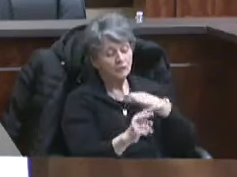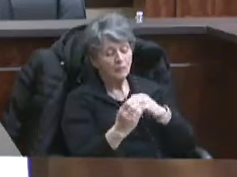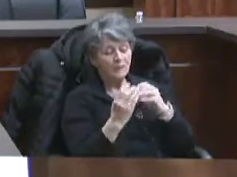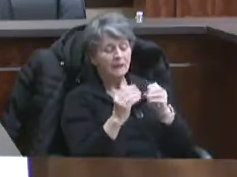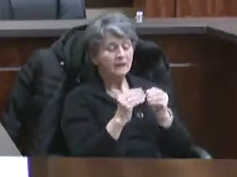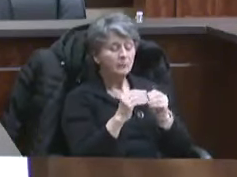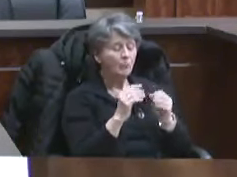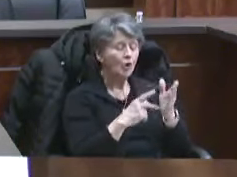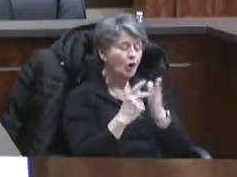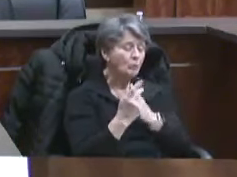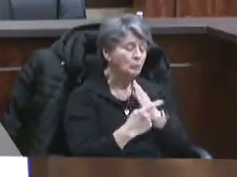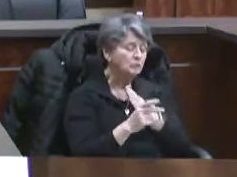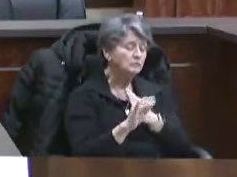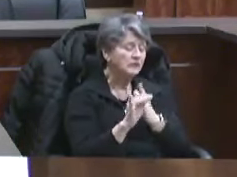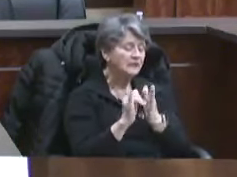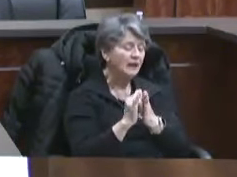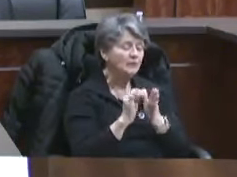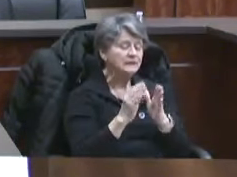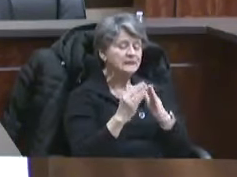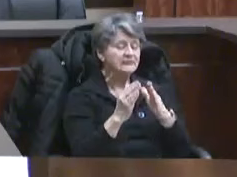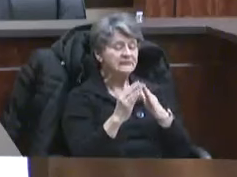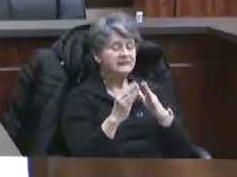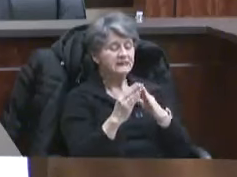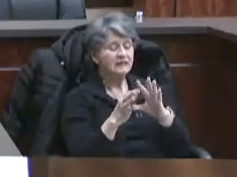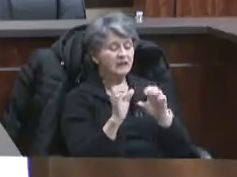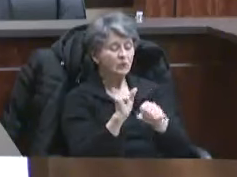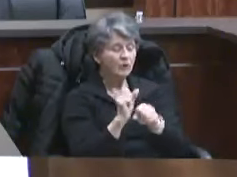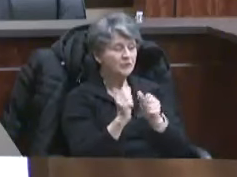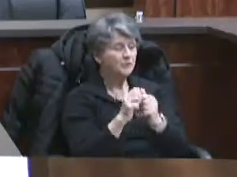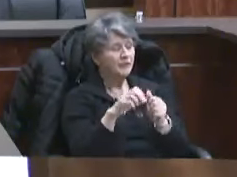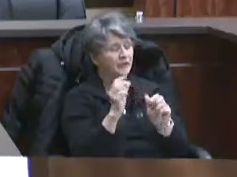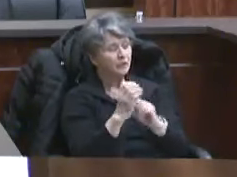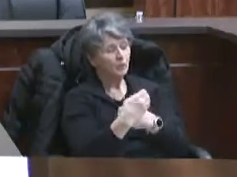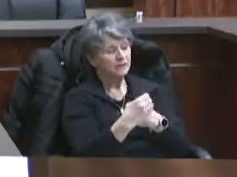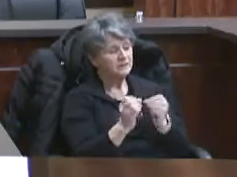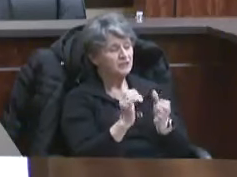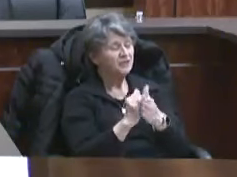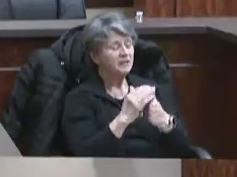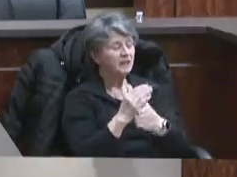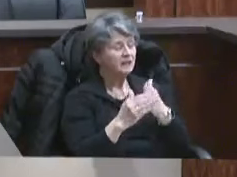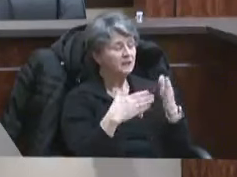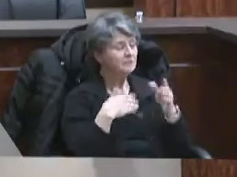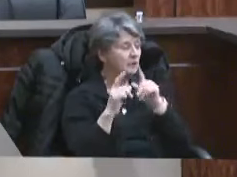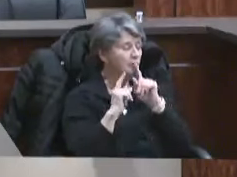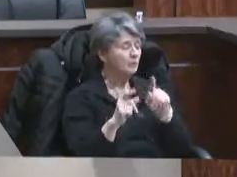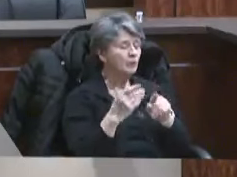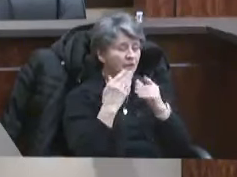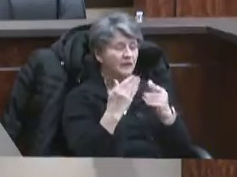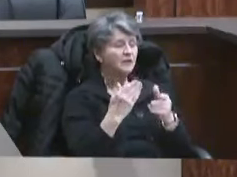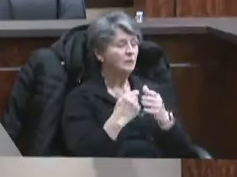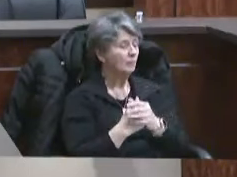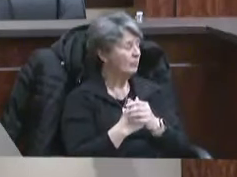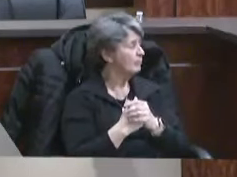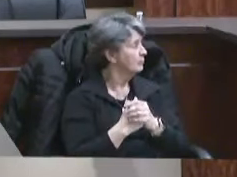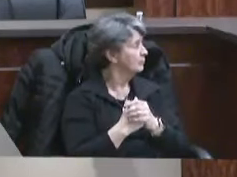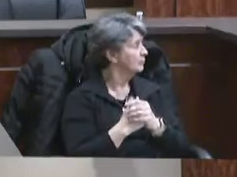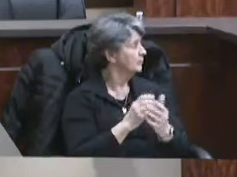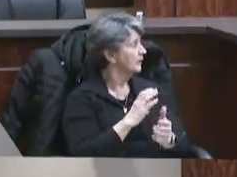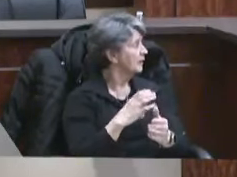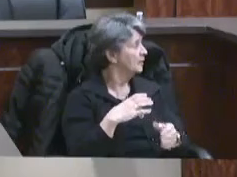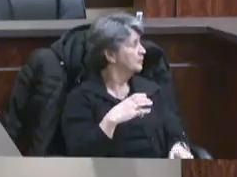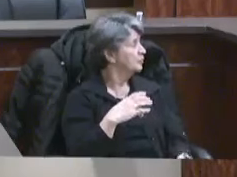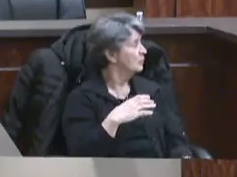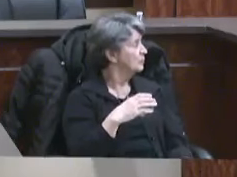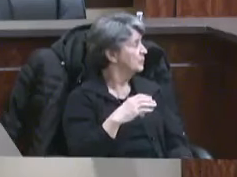the partnership with different organizations. So that concludes my report, Mr. President. Thank you. Thank you, Councilman Sydnor. Councilwoman